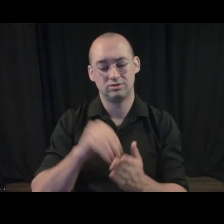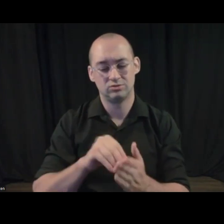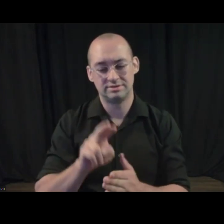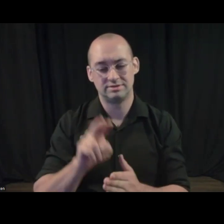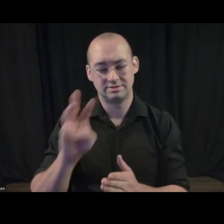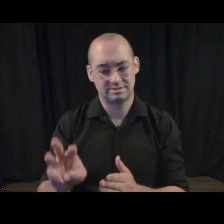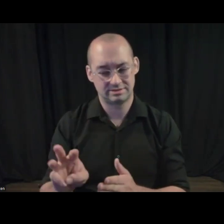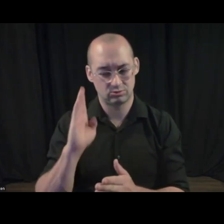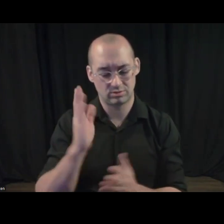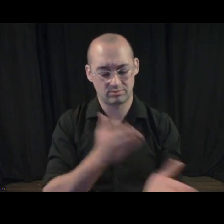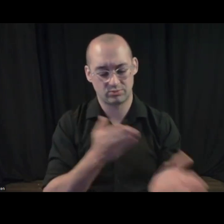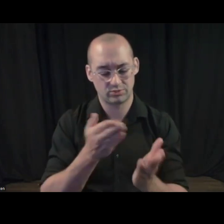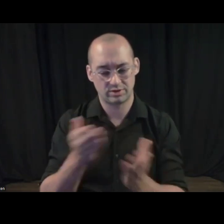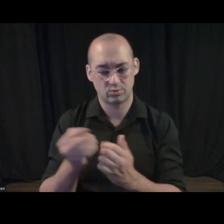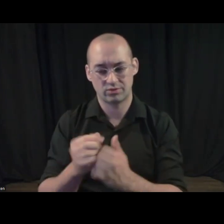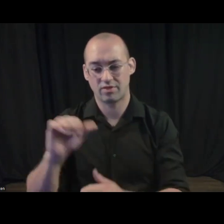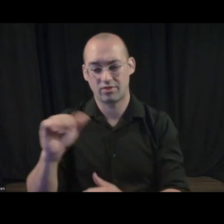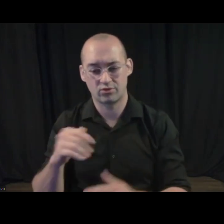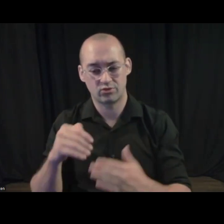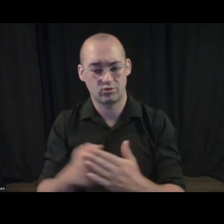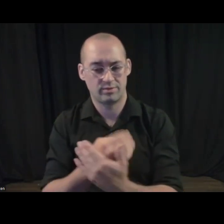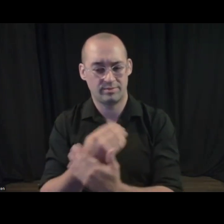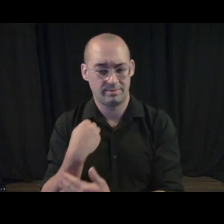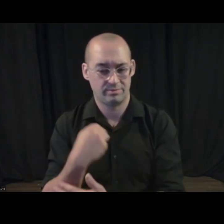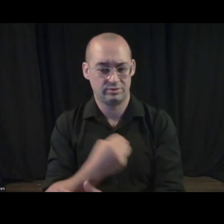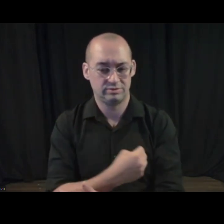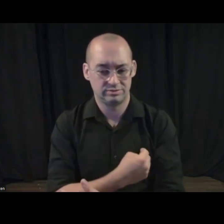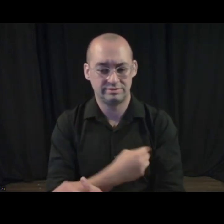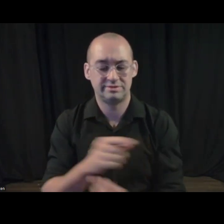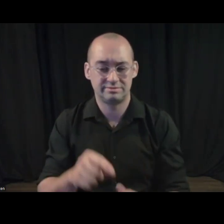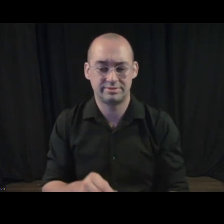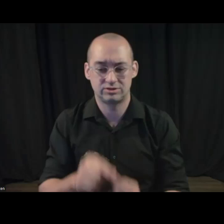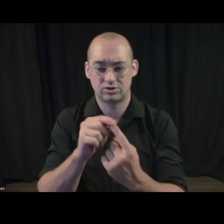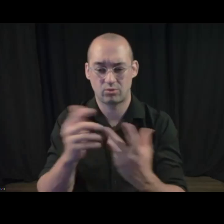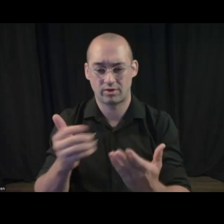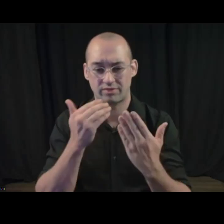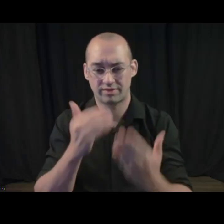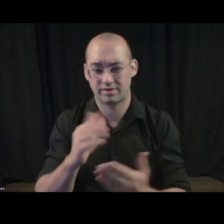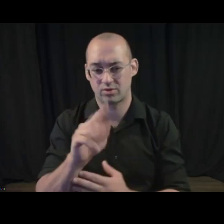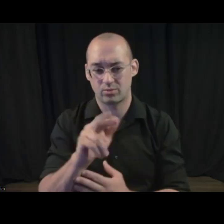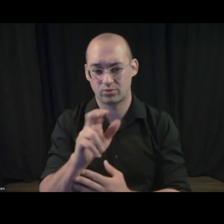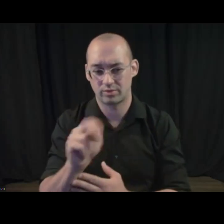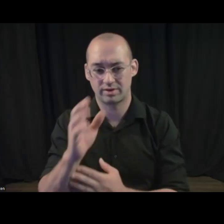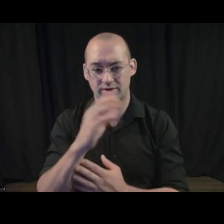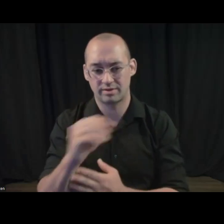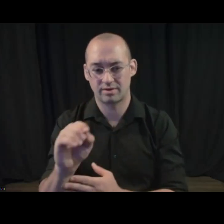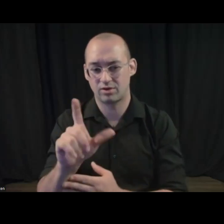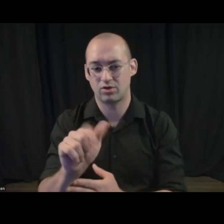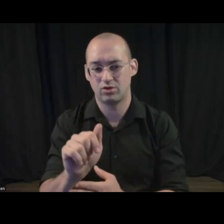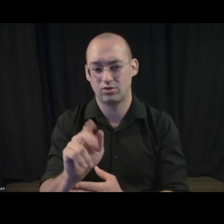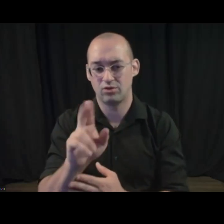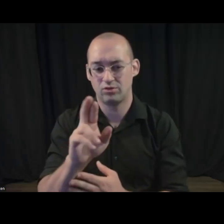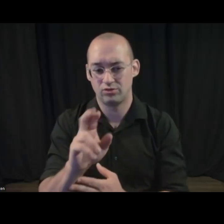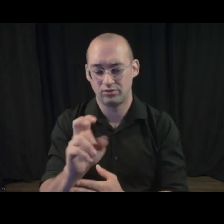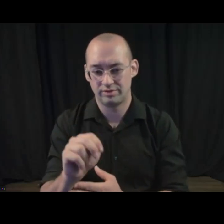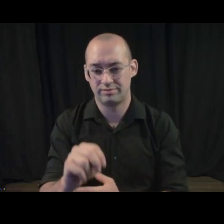on along with other new members. So I especially wanted to thank Warren and Lauren. Hey, it rhymes. I didn't realize that